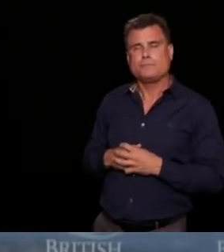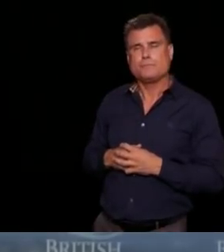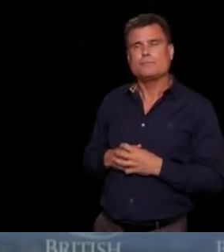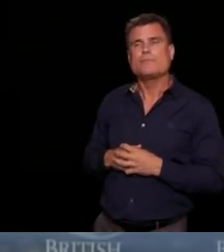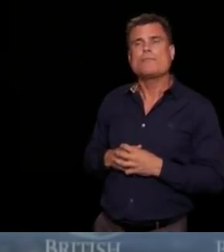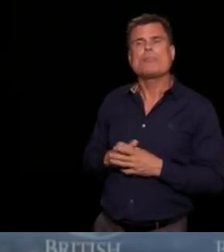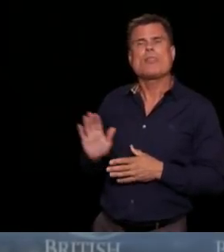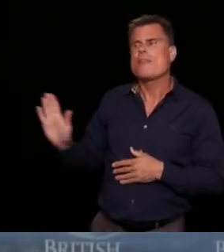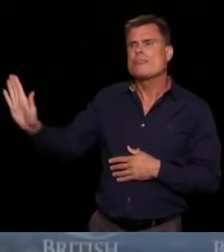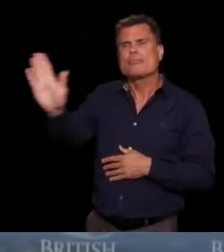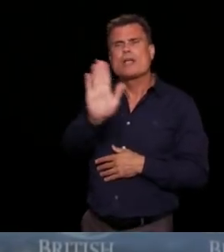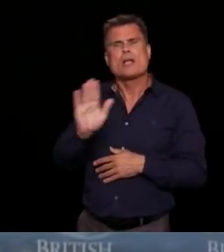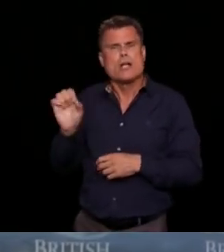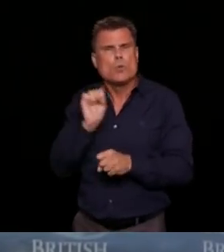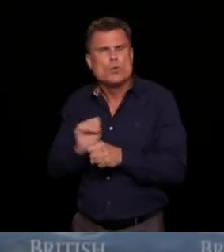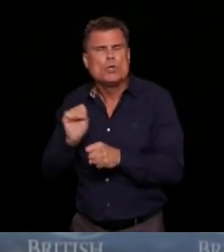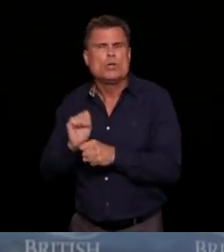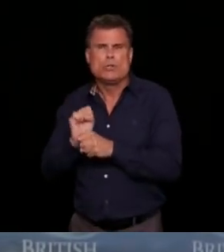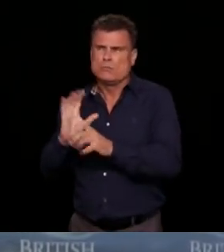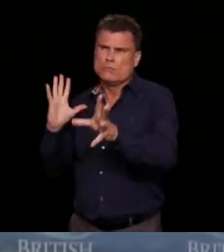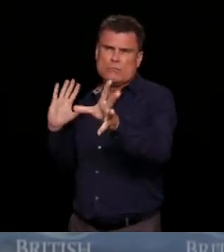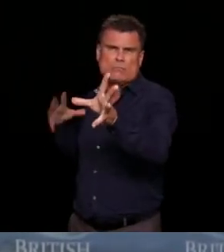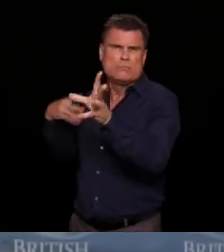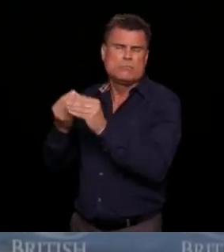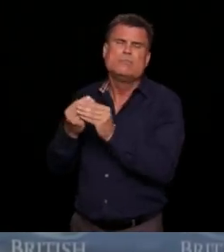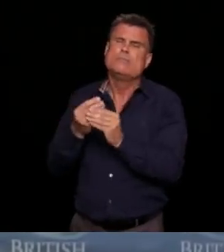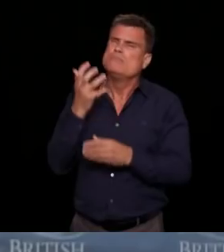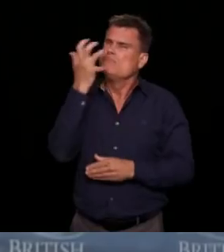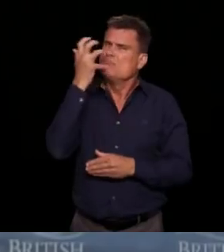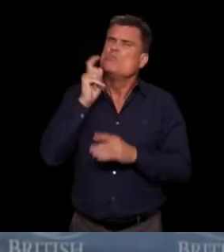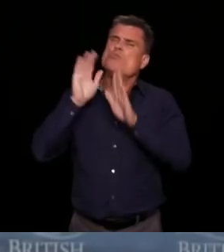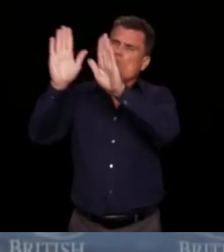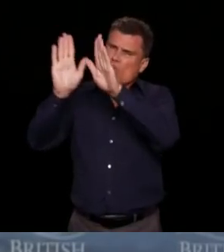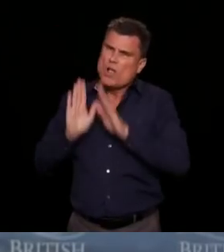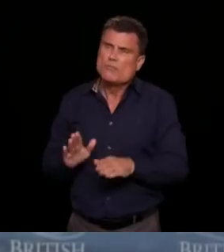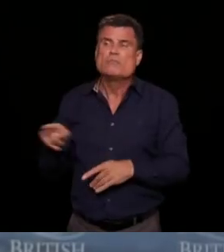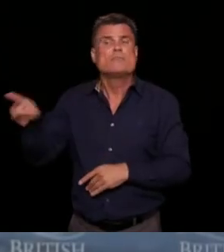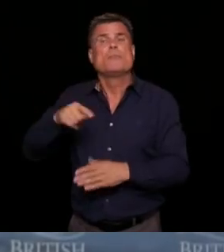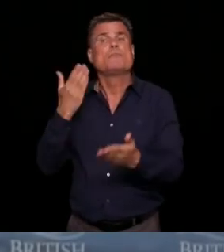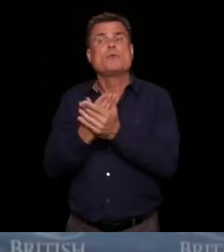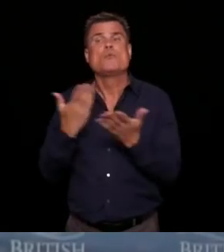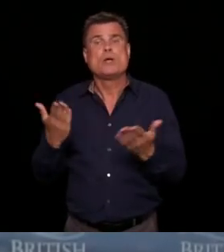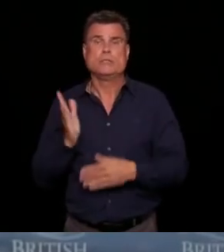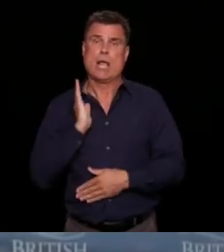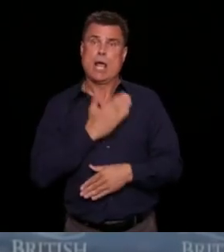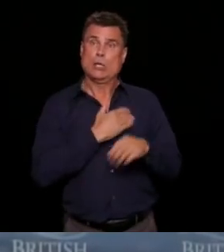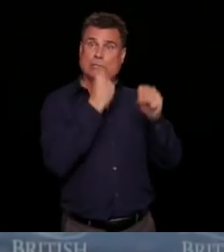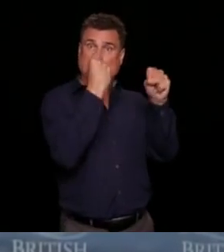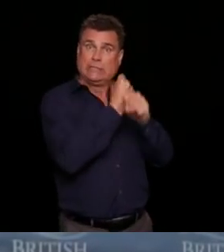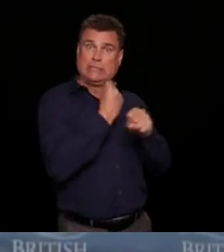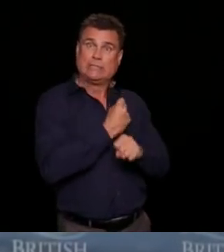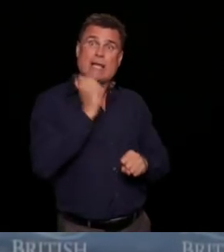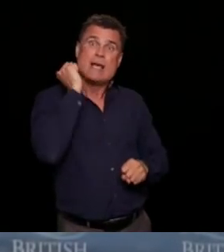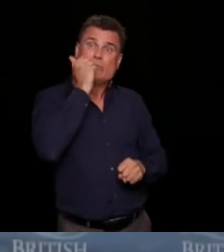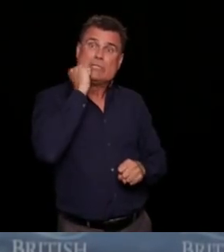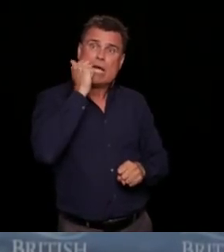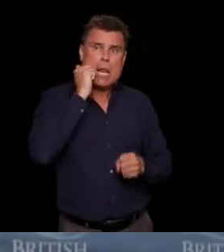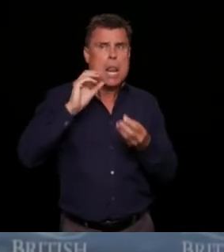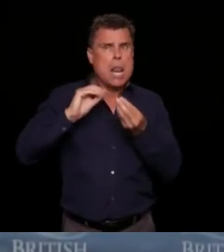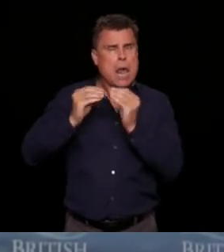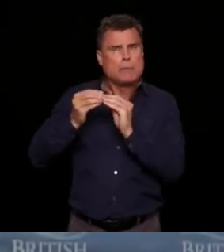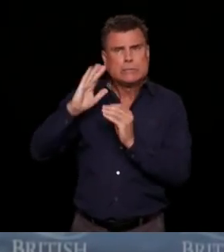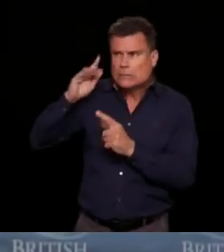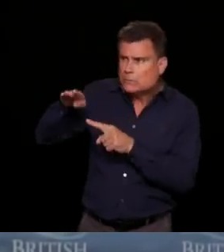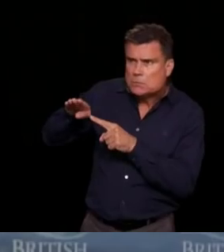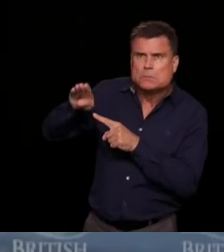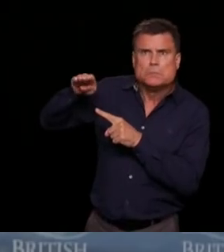but it's obvious also in the statistics that we see every day. We've seen, as happens in periods when